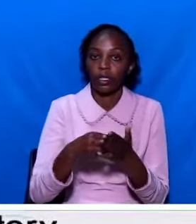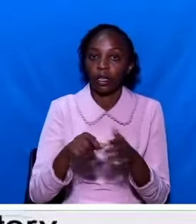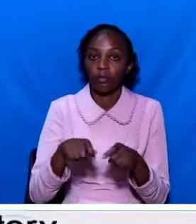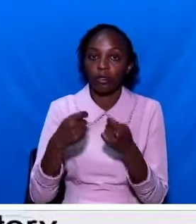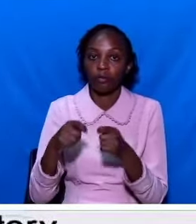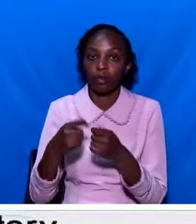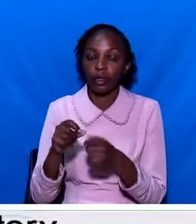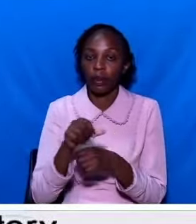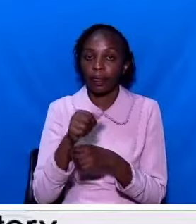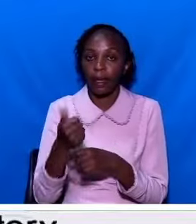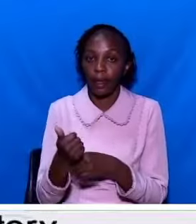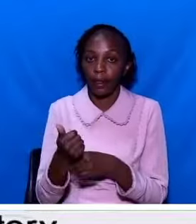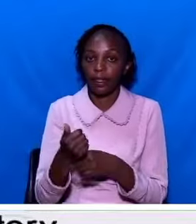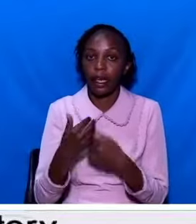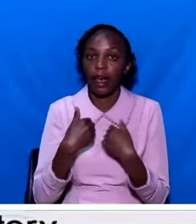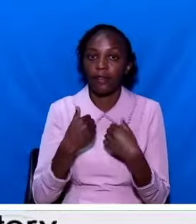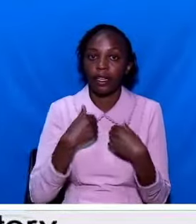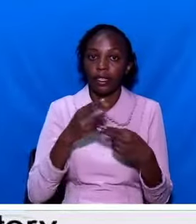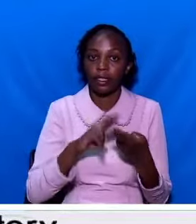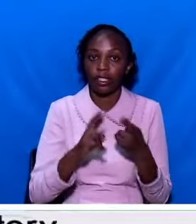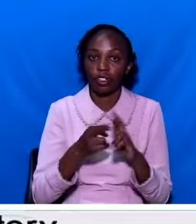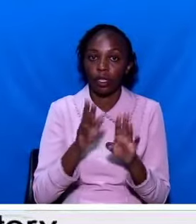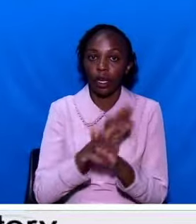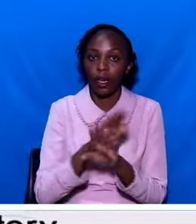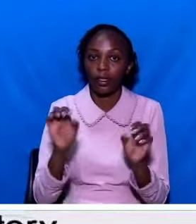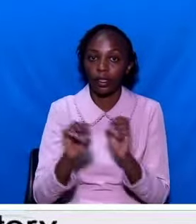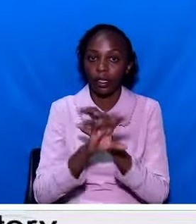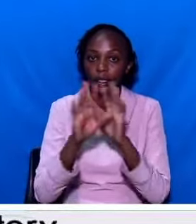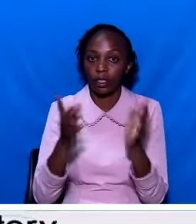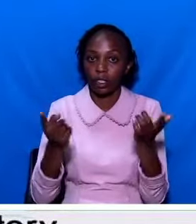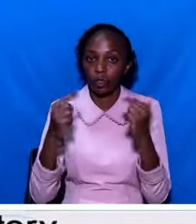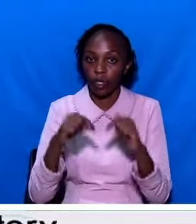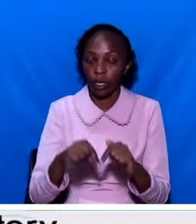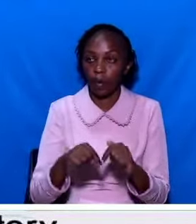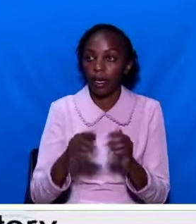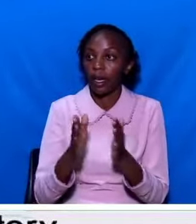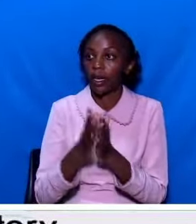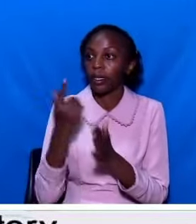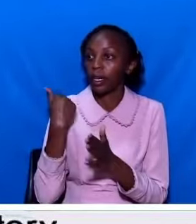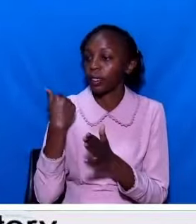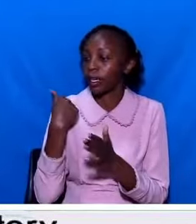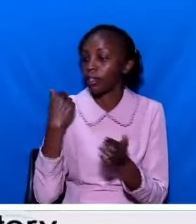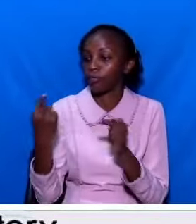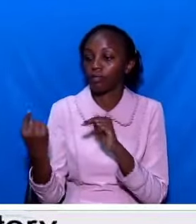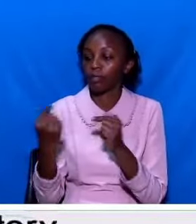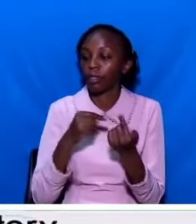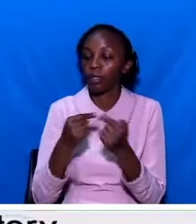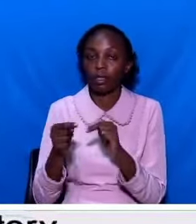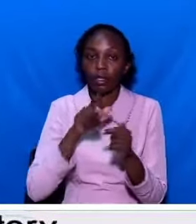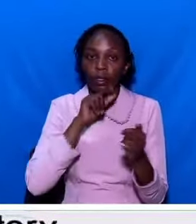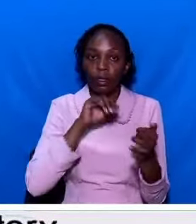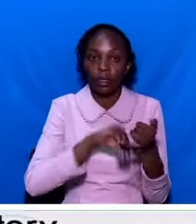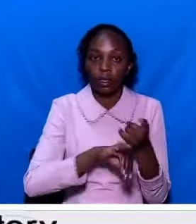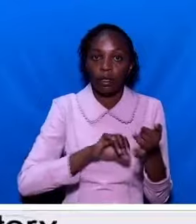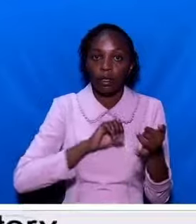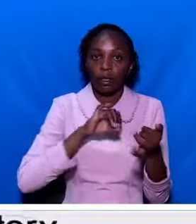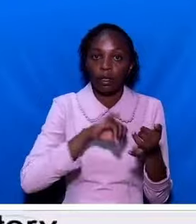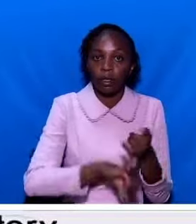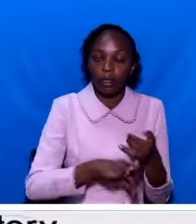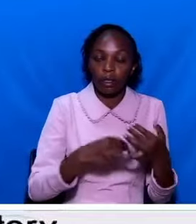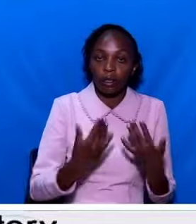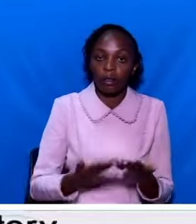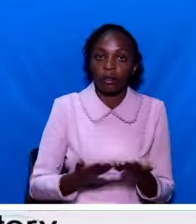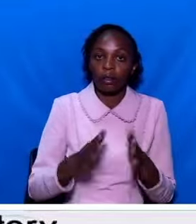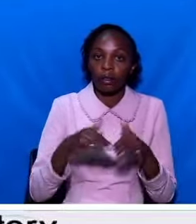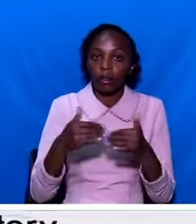Others are going through relational uncertainties. You came here and yesterday you just quarreled with your spouse. You had been dating